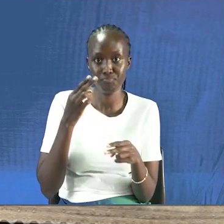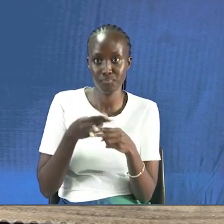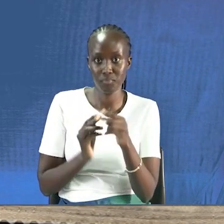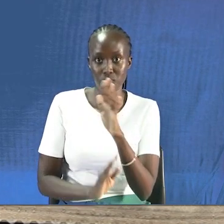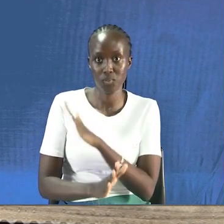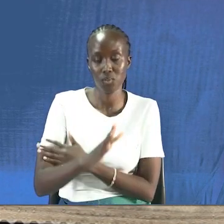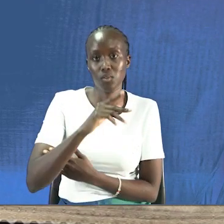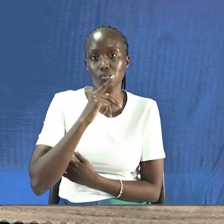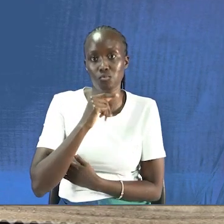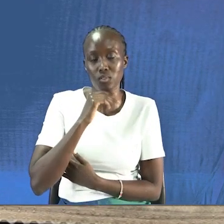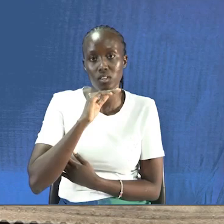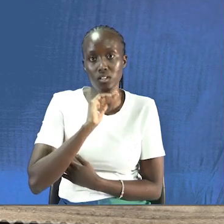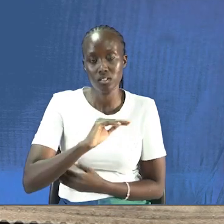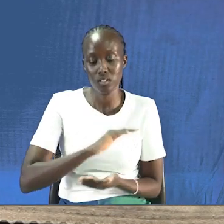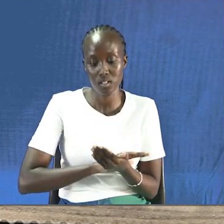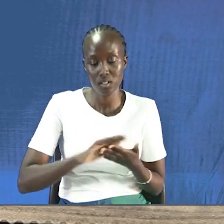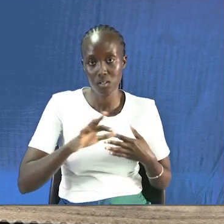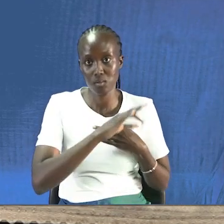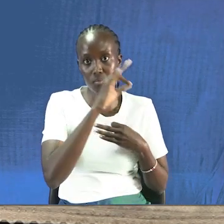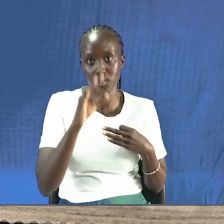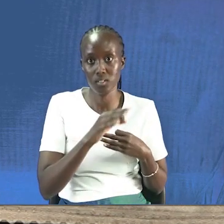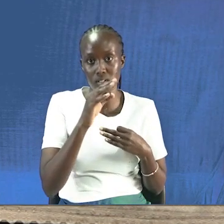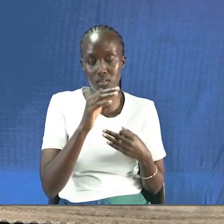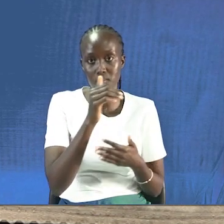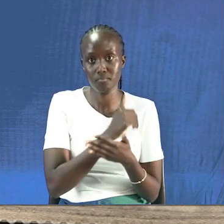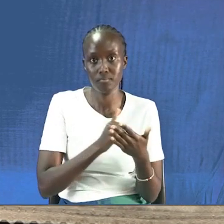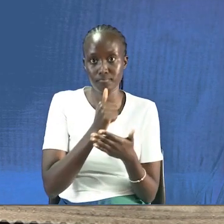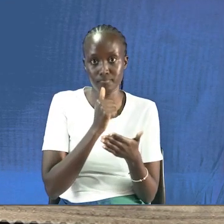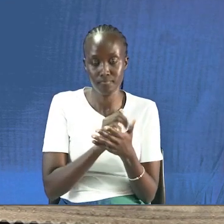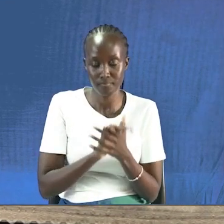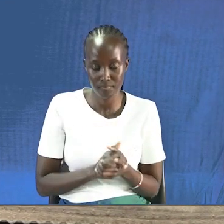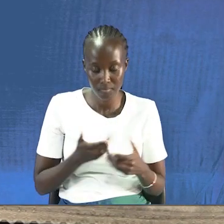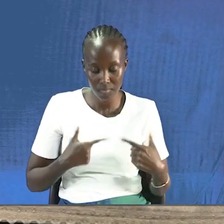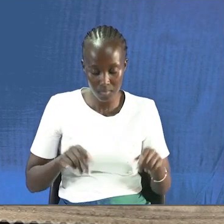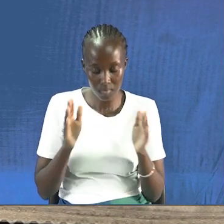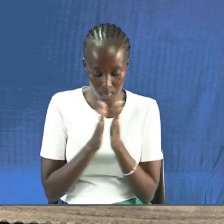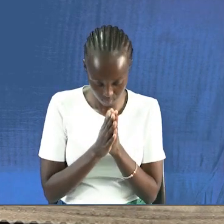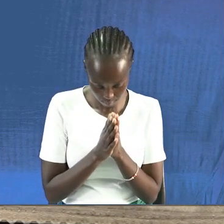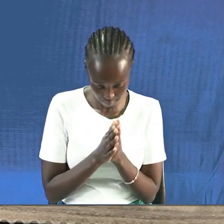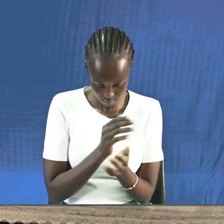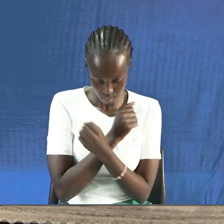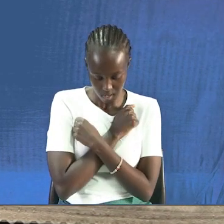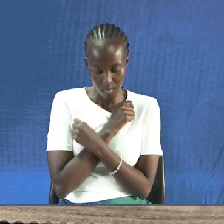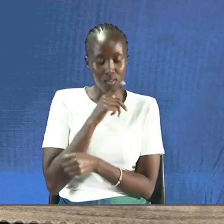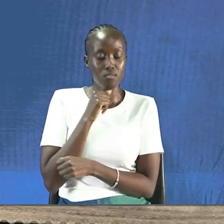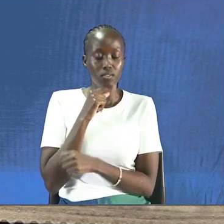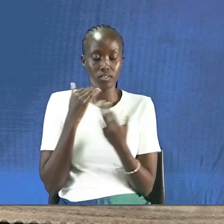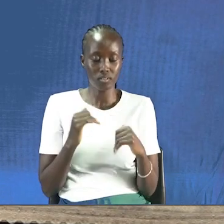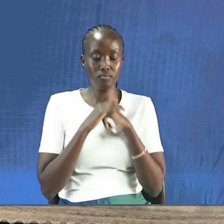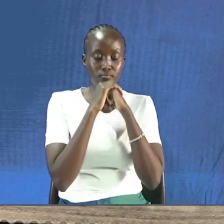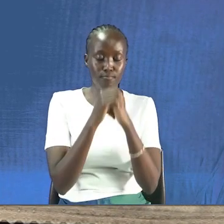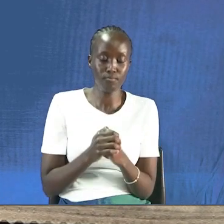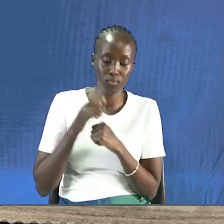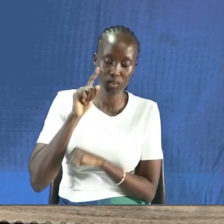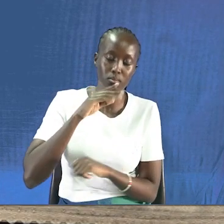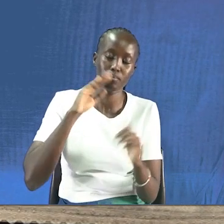of the Father, the Son, and the Holy Spirit. And so, loving Father, we are here to worship you. We are here